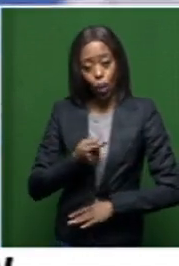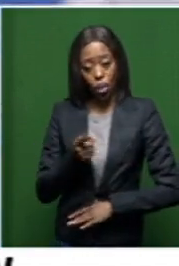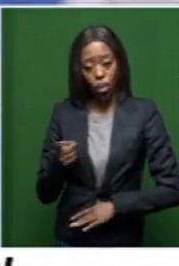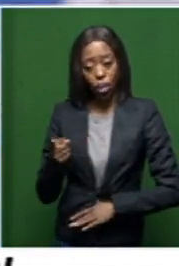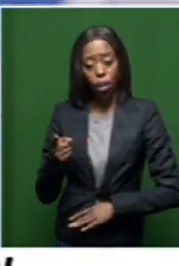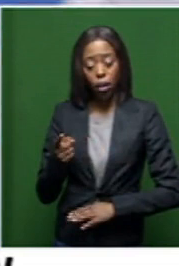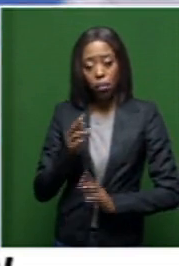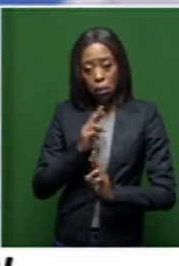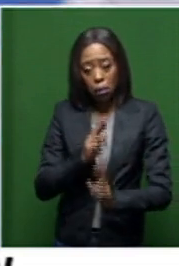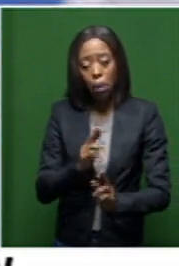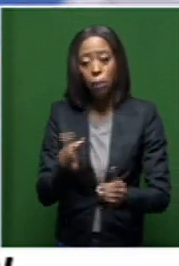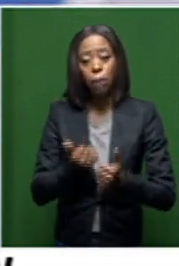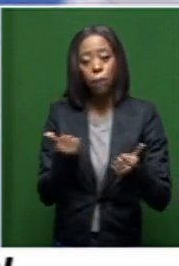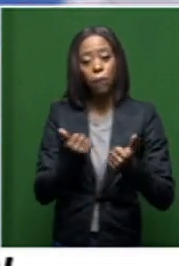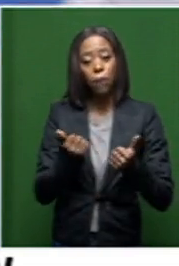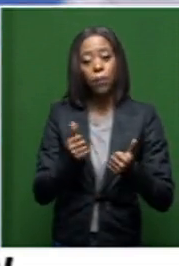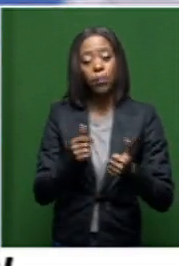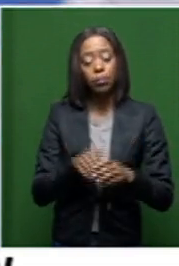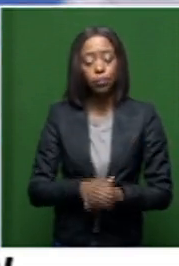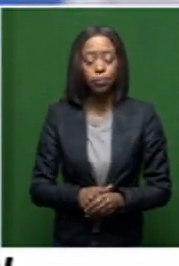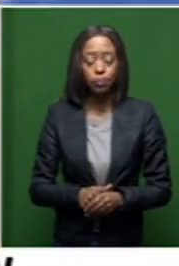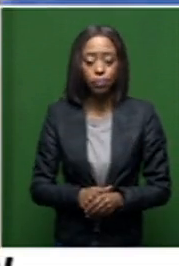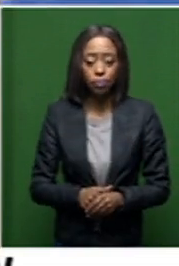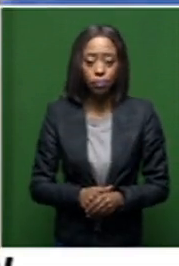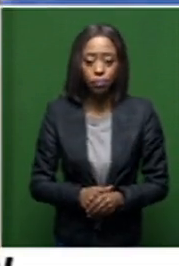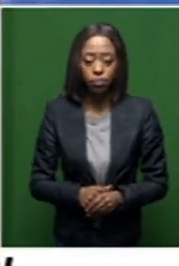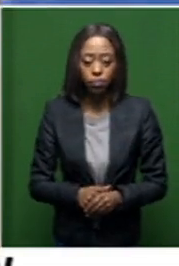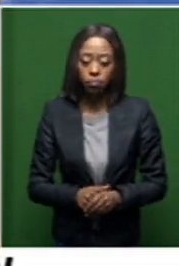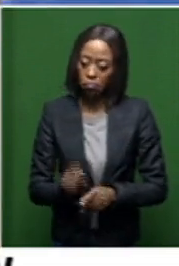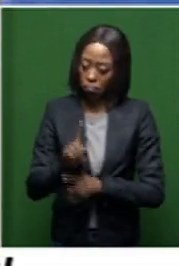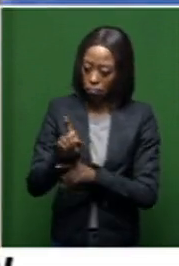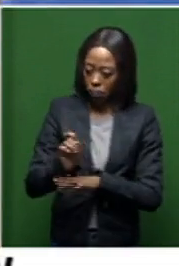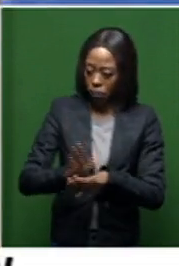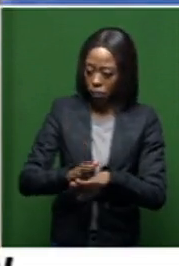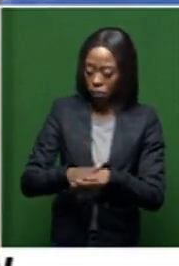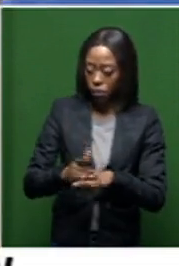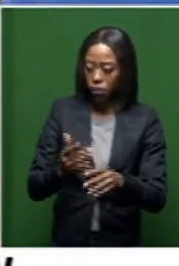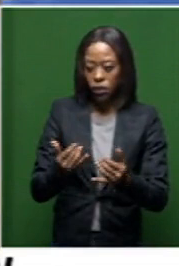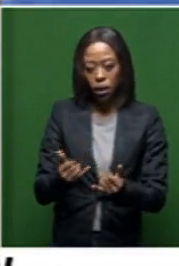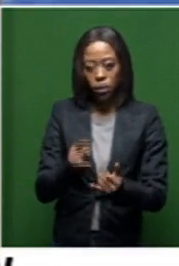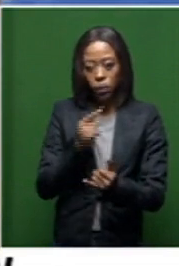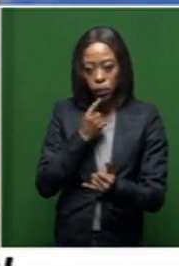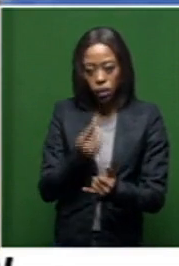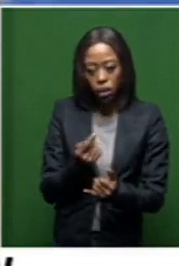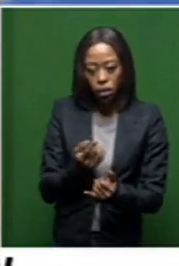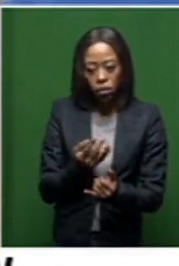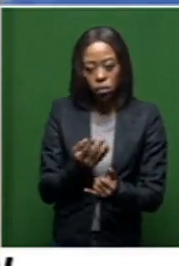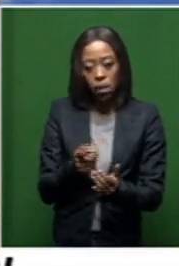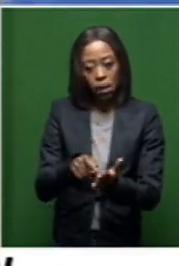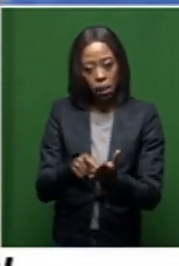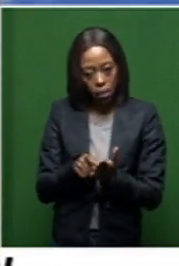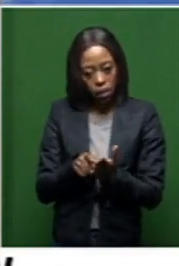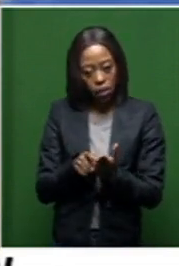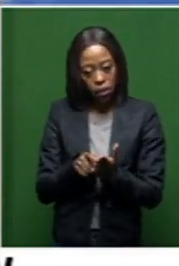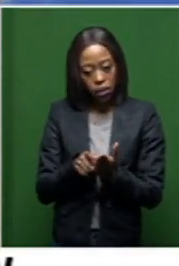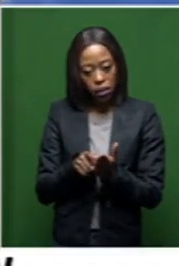really responded and come on board. Fantastic. So let me throw a couple of questions at you. I mean, in terms of you saying that the demand is